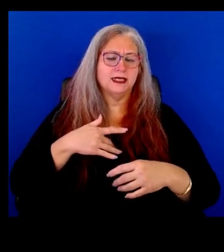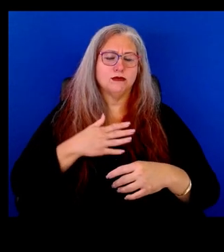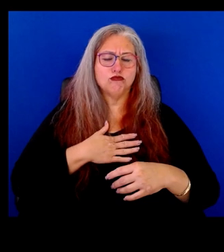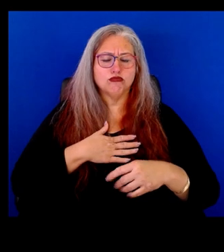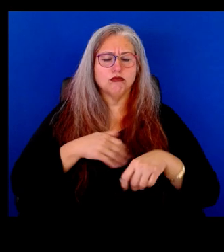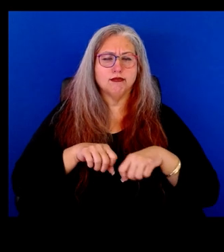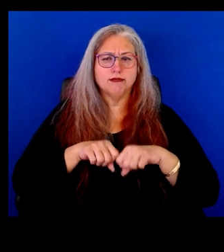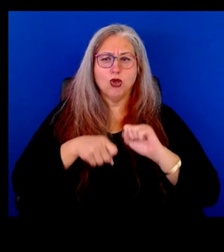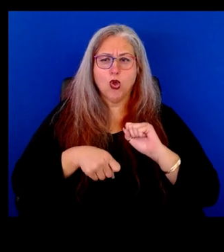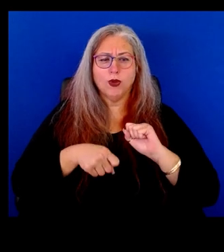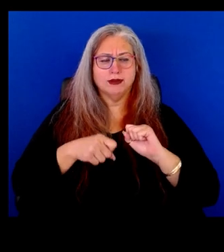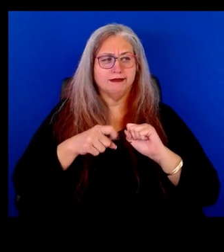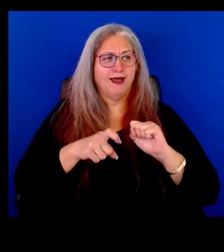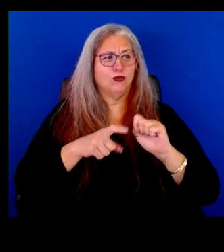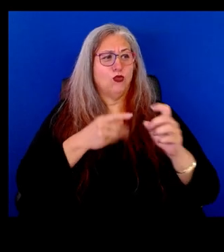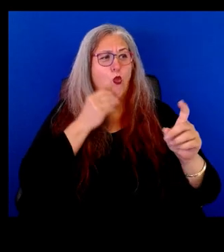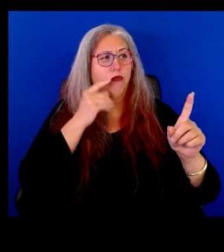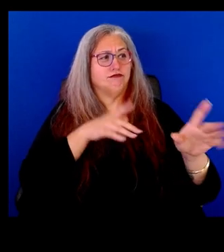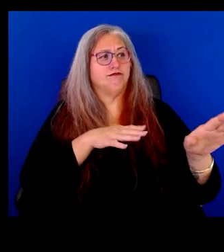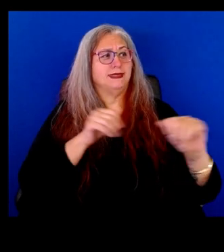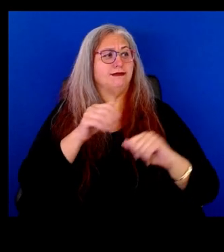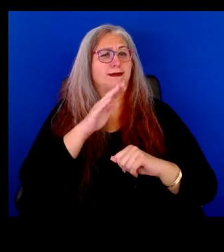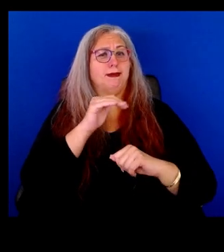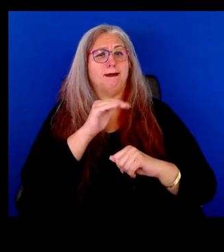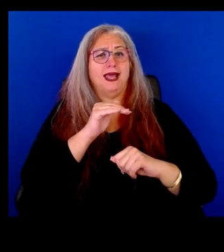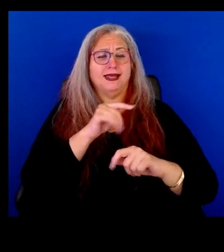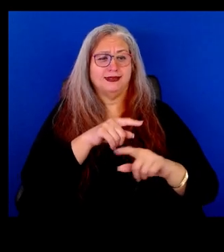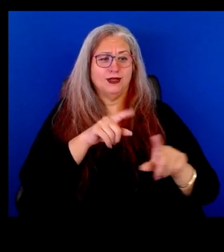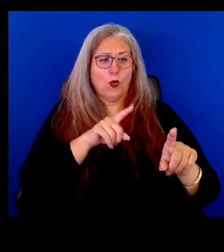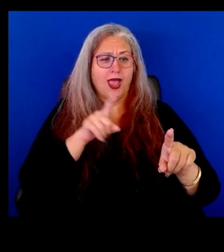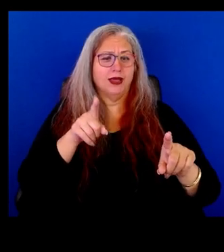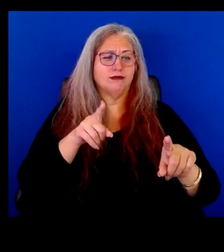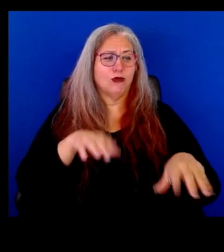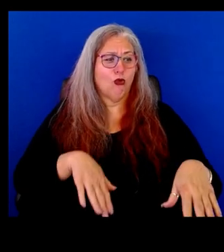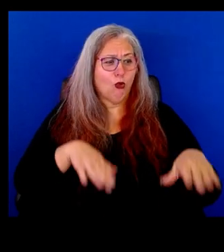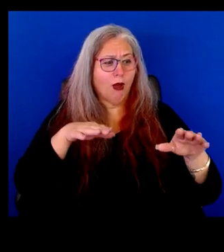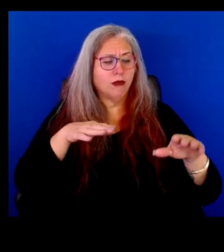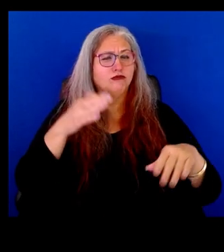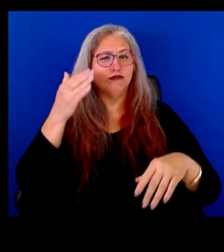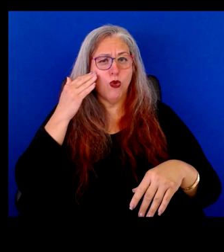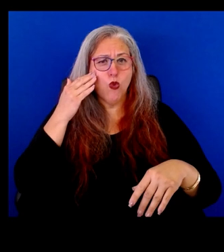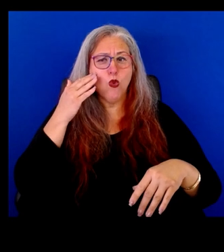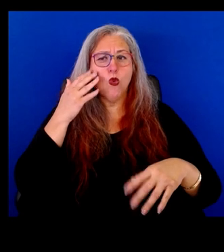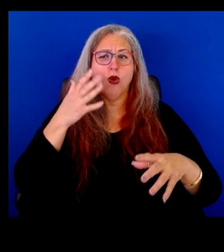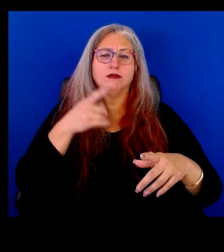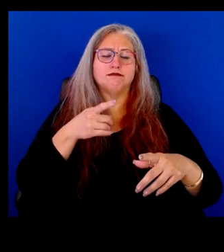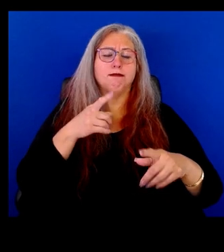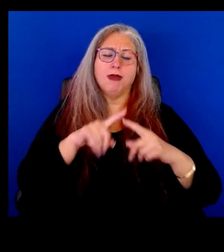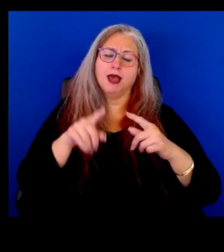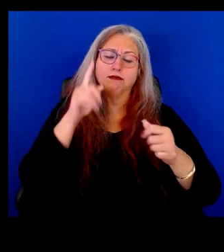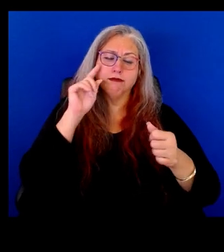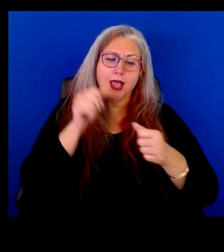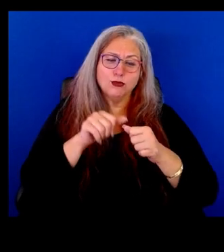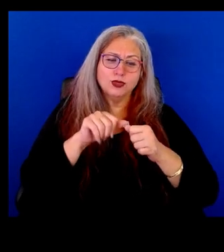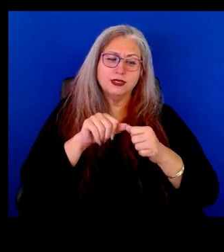truly heartbroken for leaving their home behind, the land that they grew up in, their memories